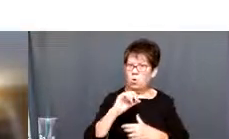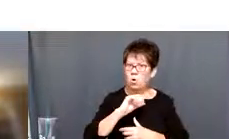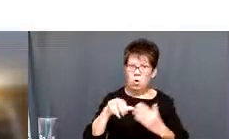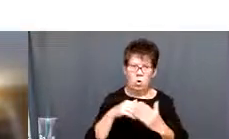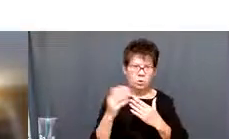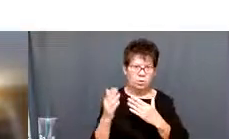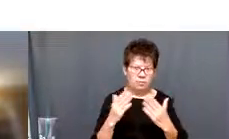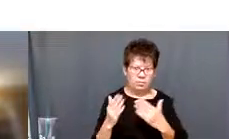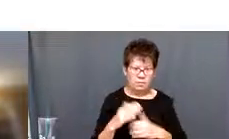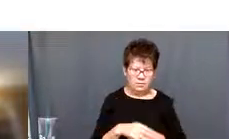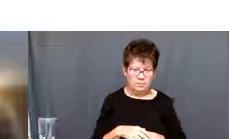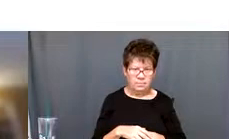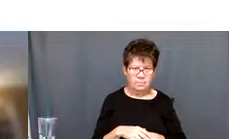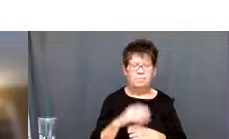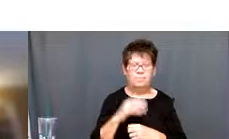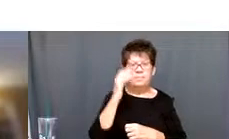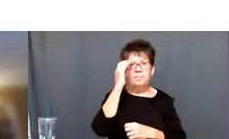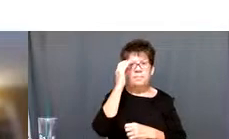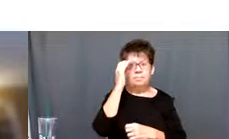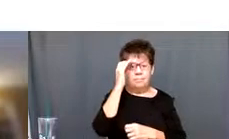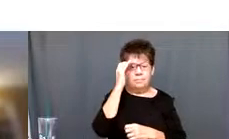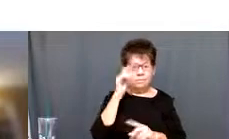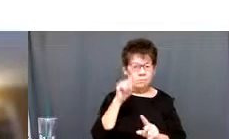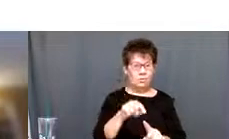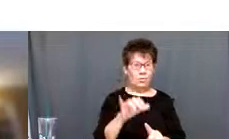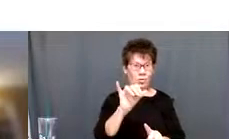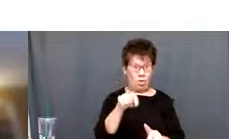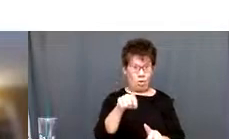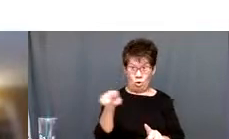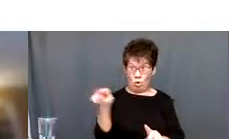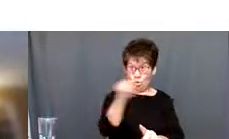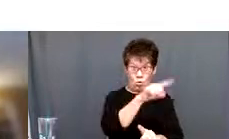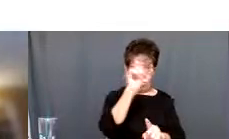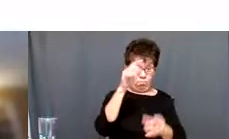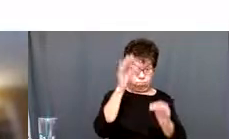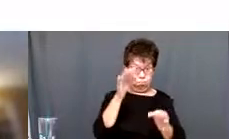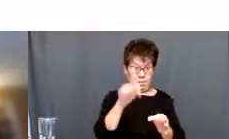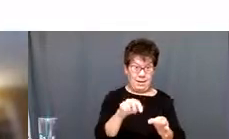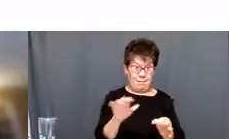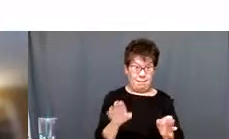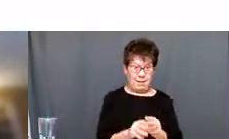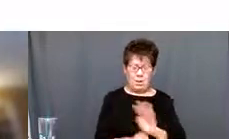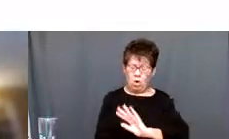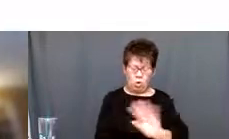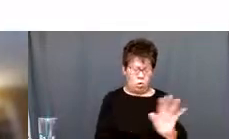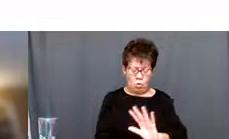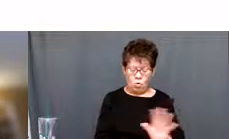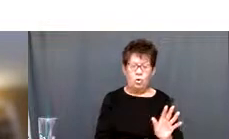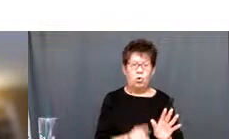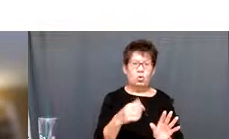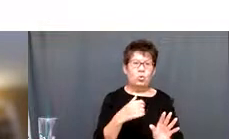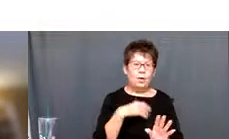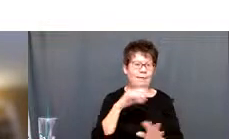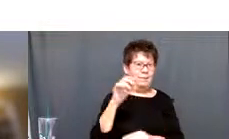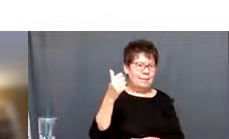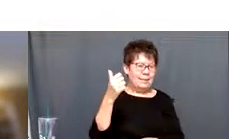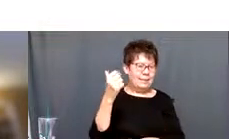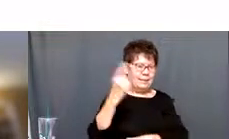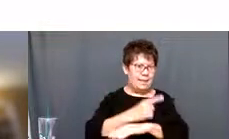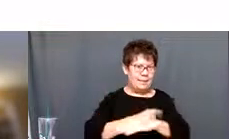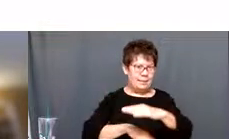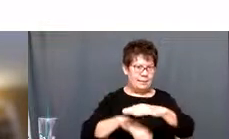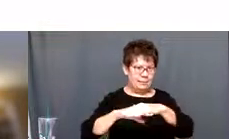services. And like I said, we're not going to expect a decision at these meetings. You do have 10 days following the age